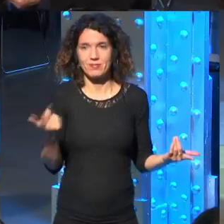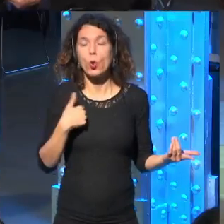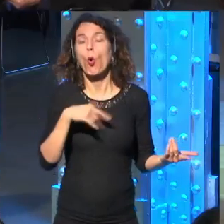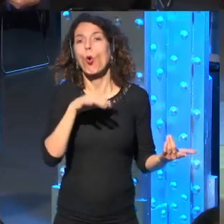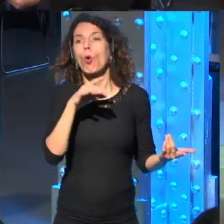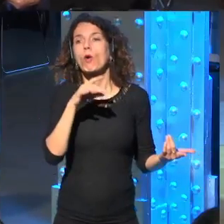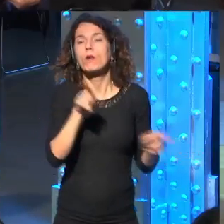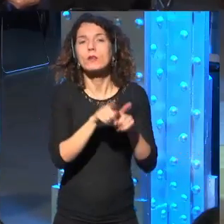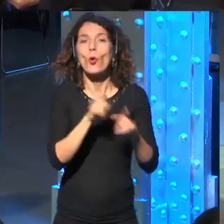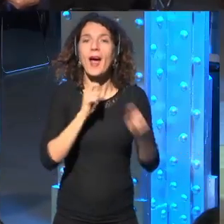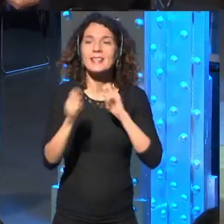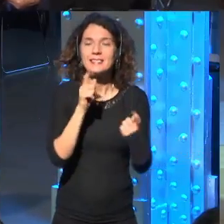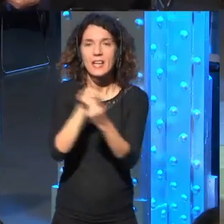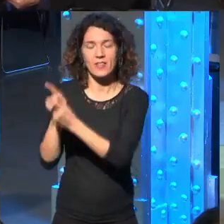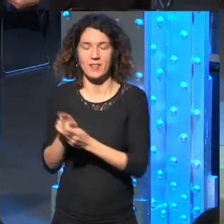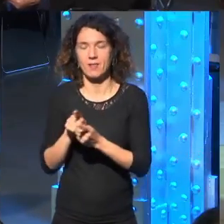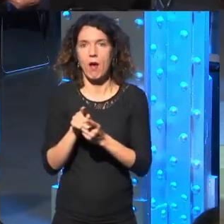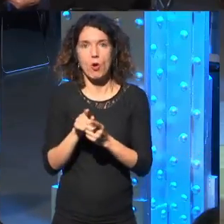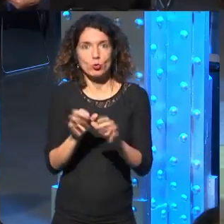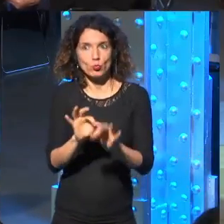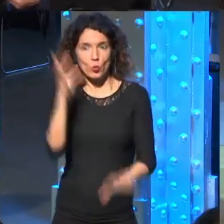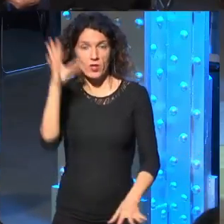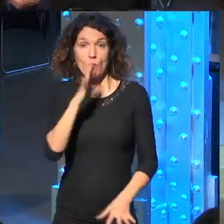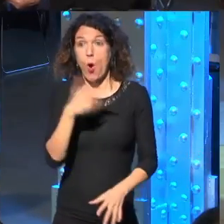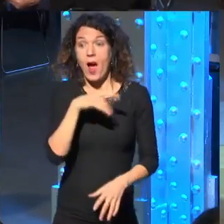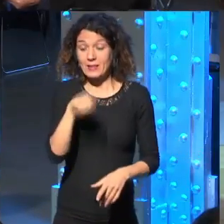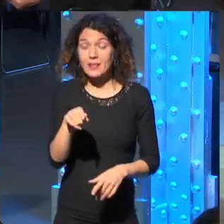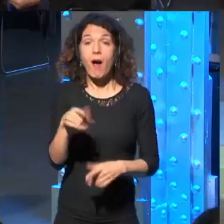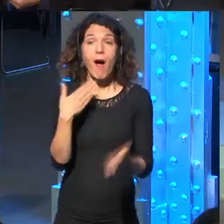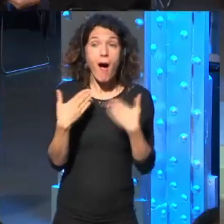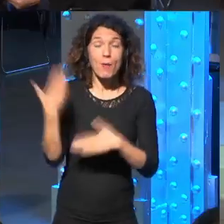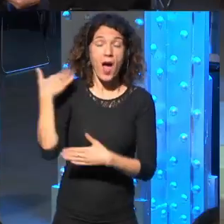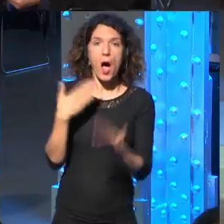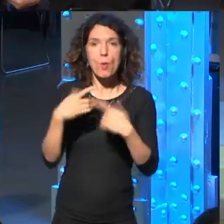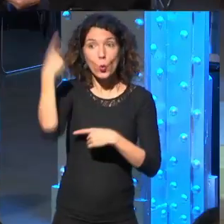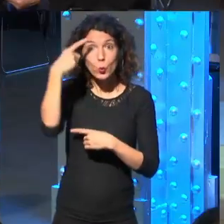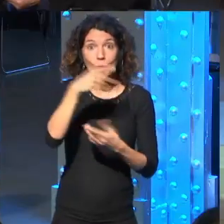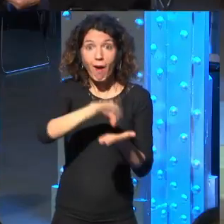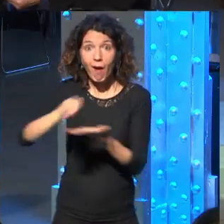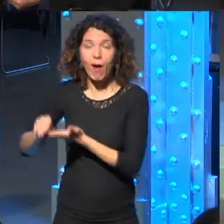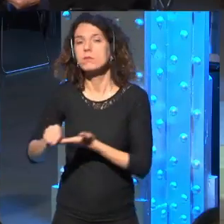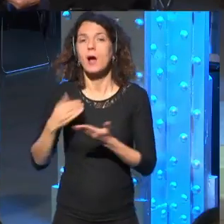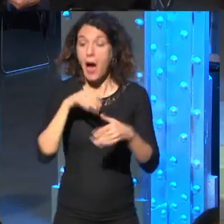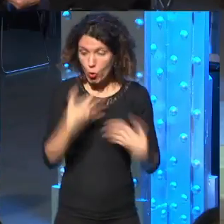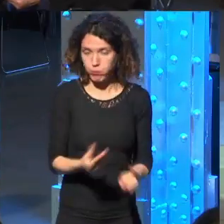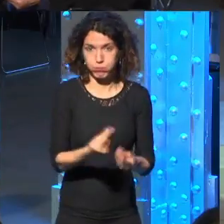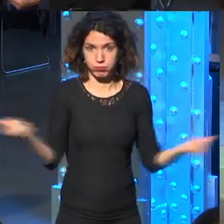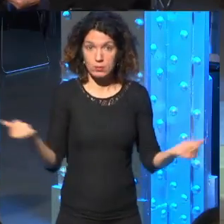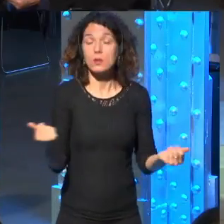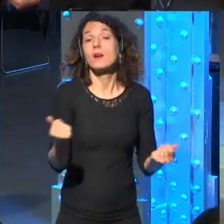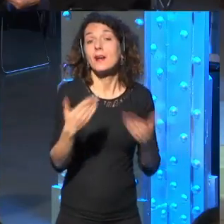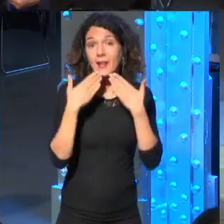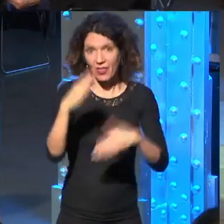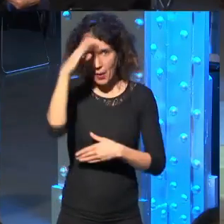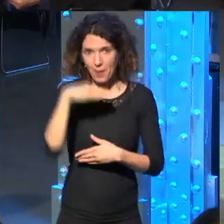vanished. But I did these interviews, and with the help of my father, found these people who were not my father's,